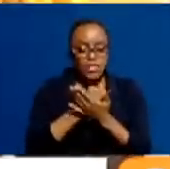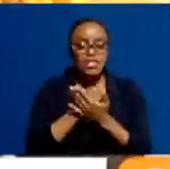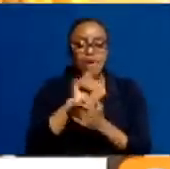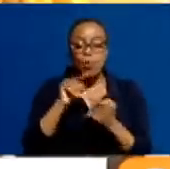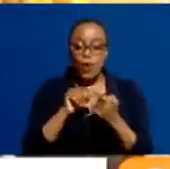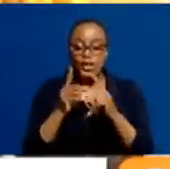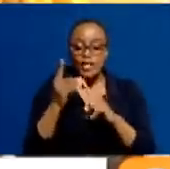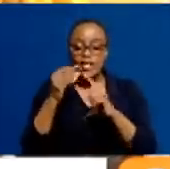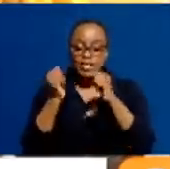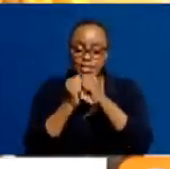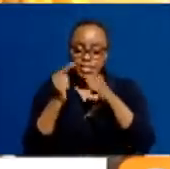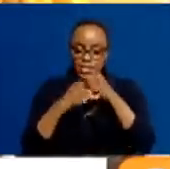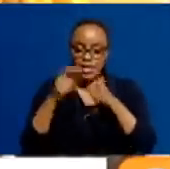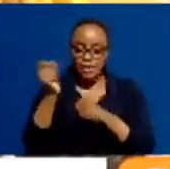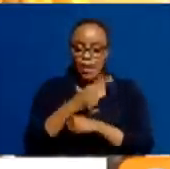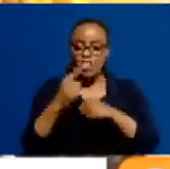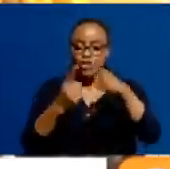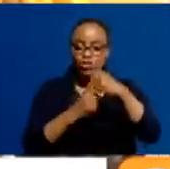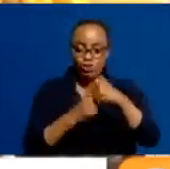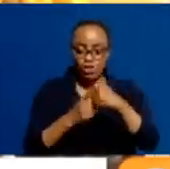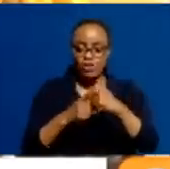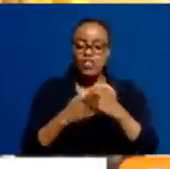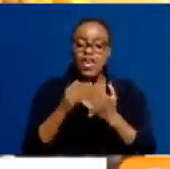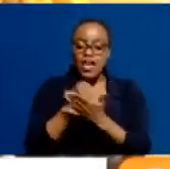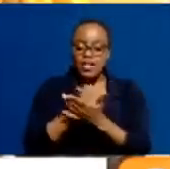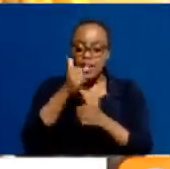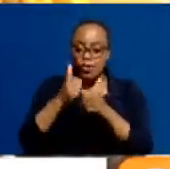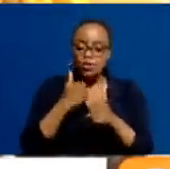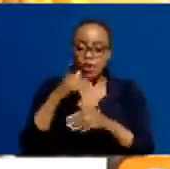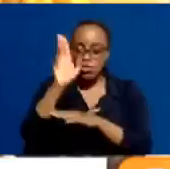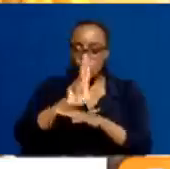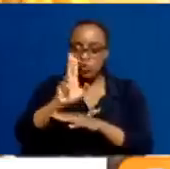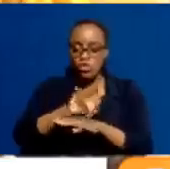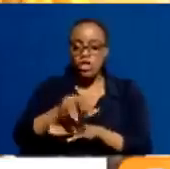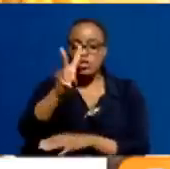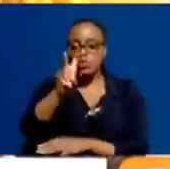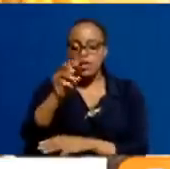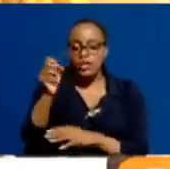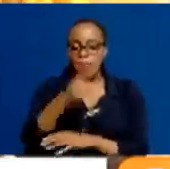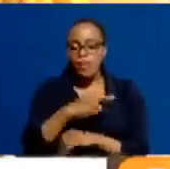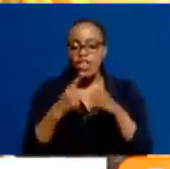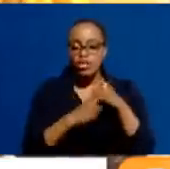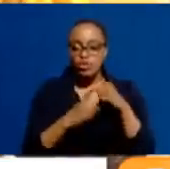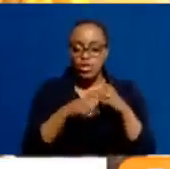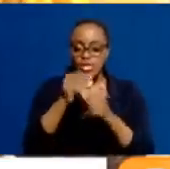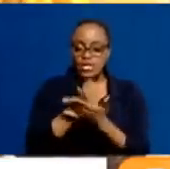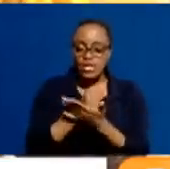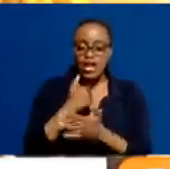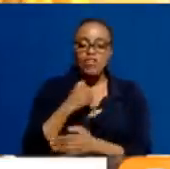the 16th of June, the register that was gazetted on the 20th of June, that register